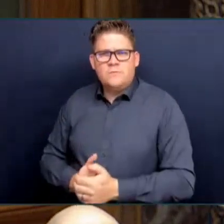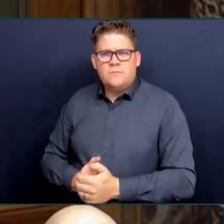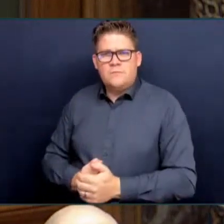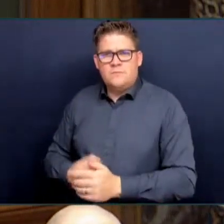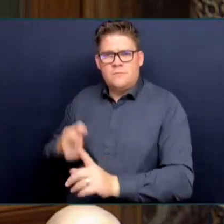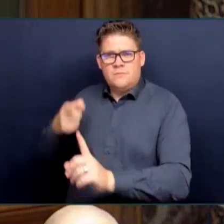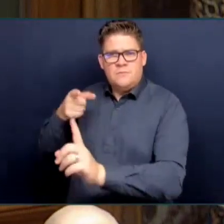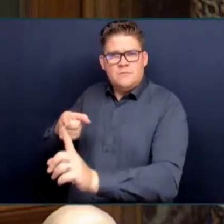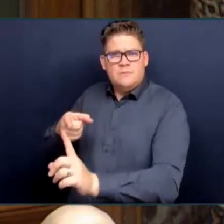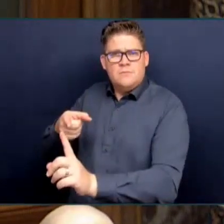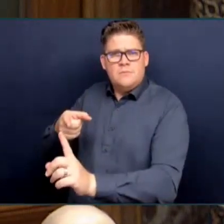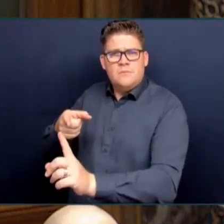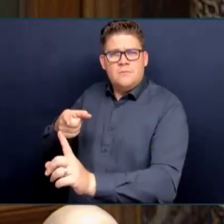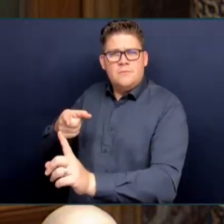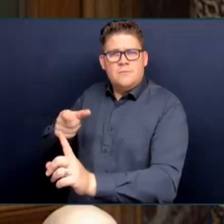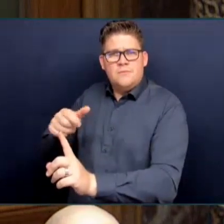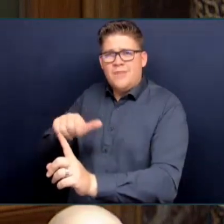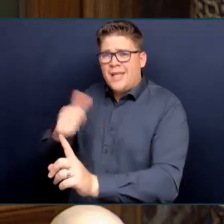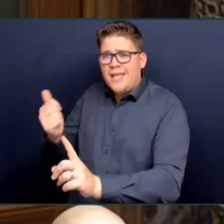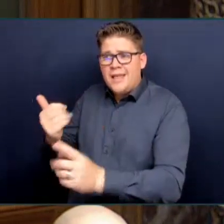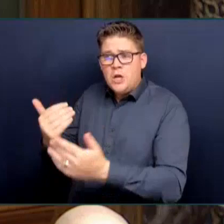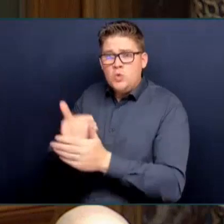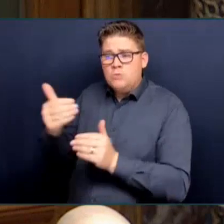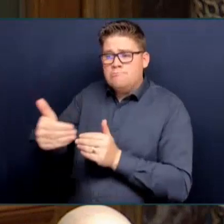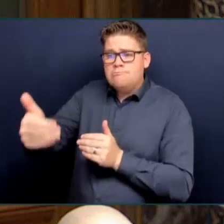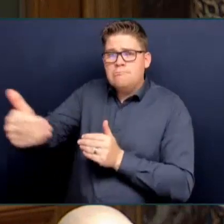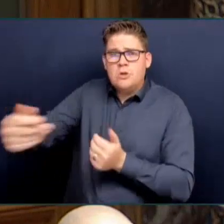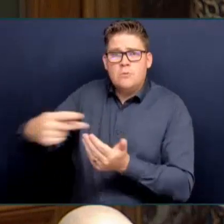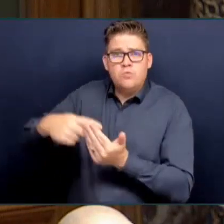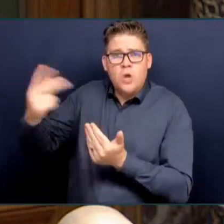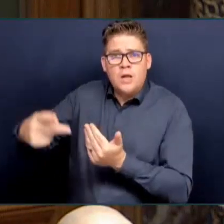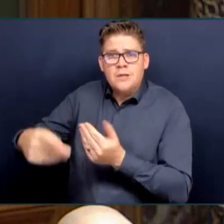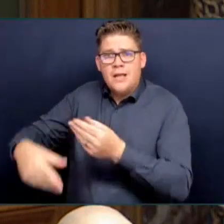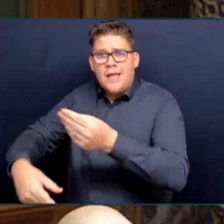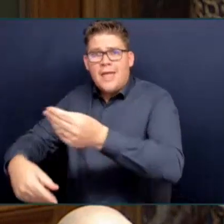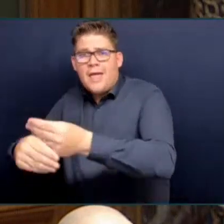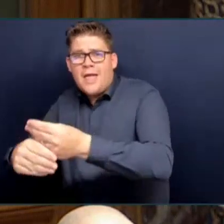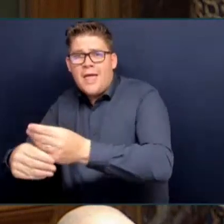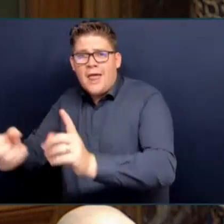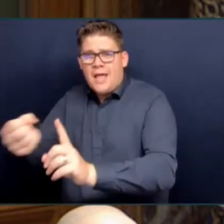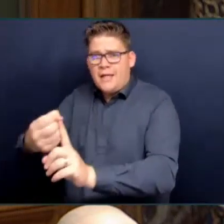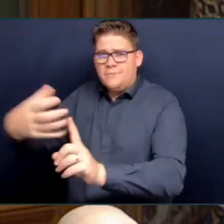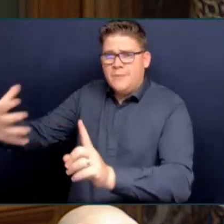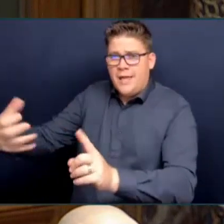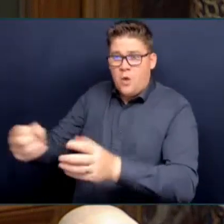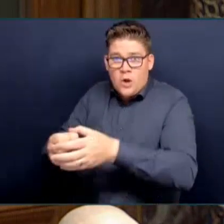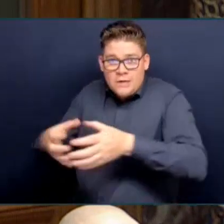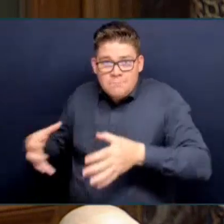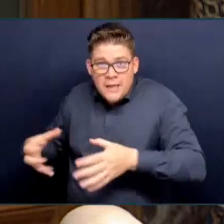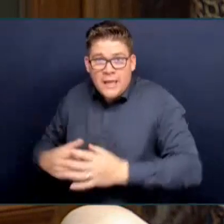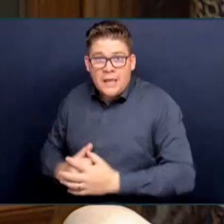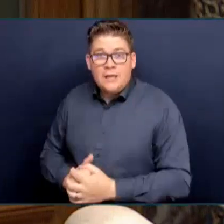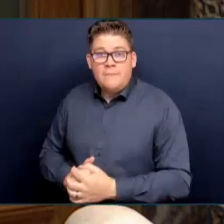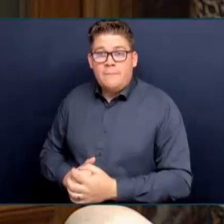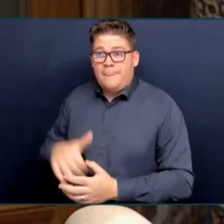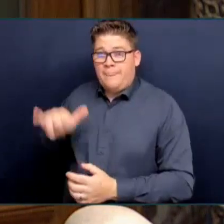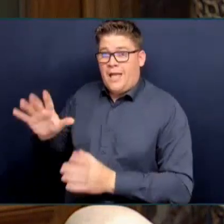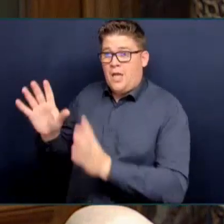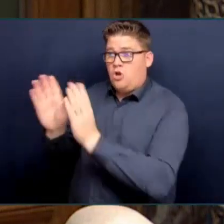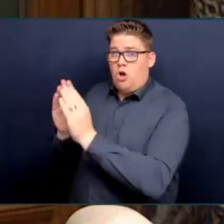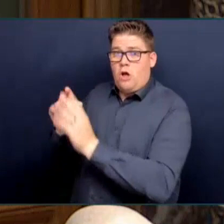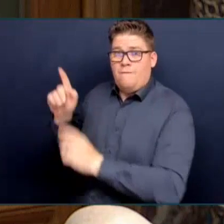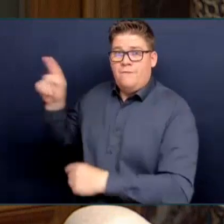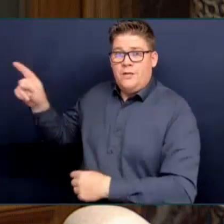just returned, headed by the UN, the UN Secretary General has made it abundantly